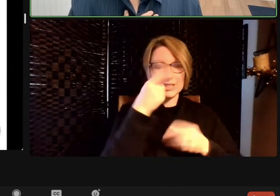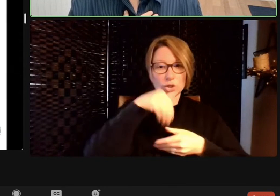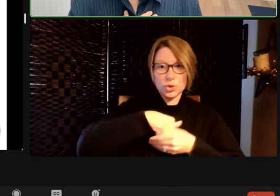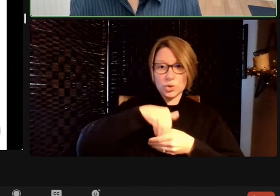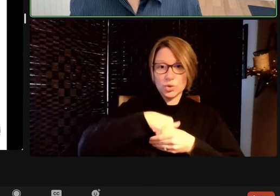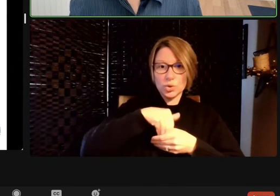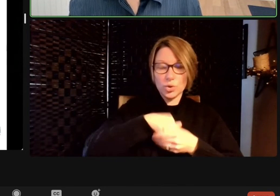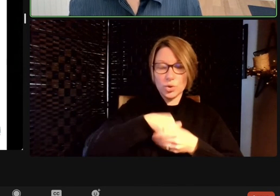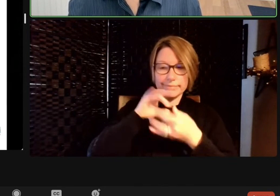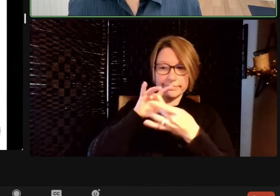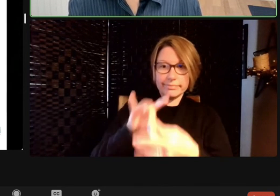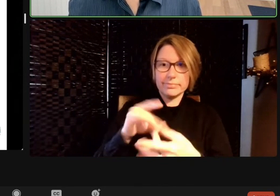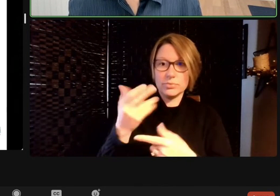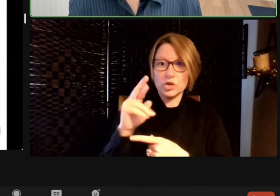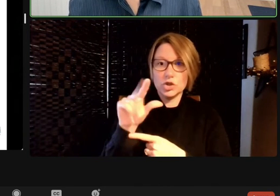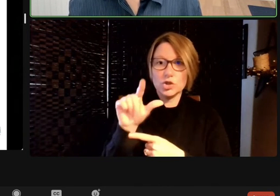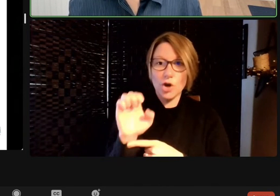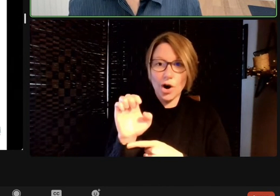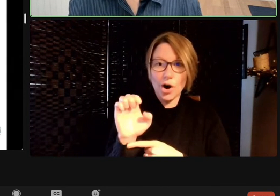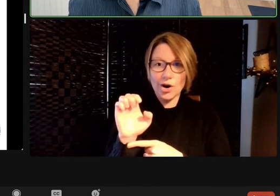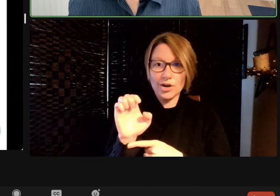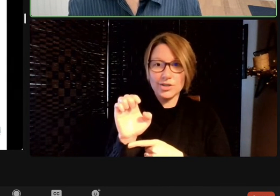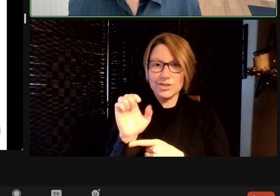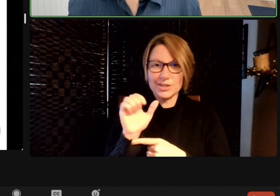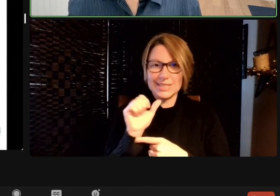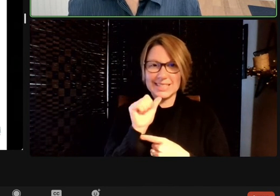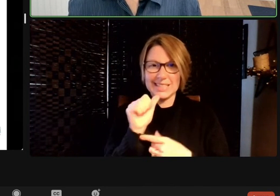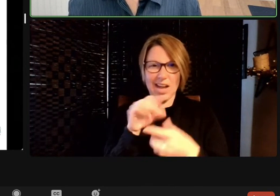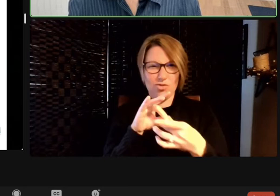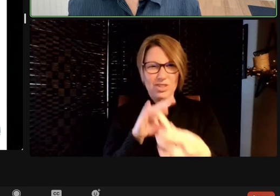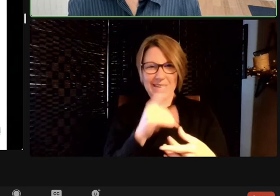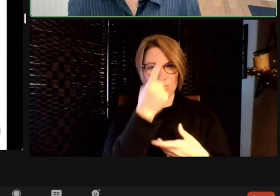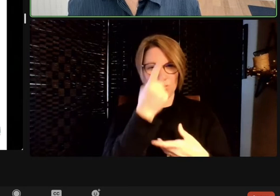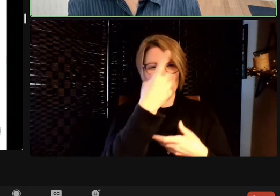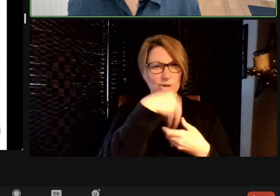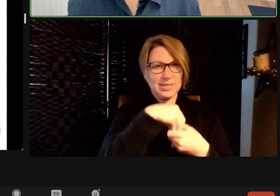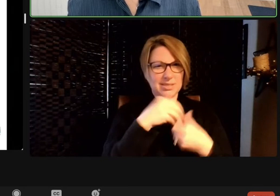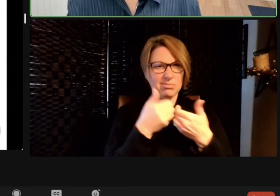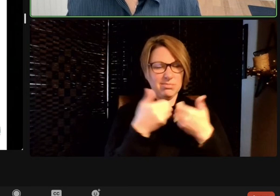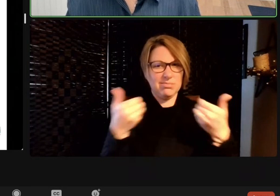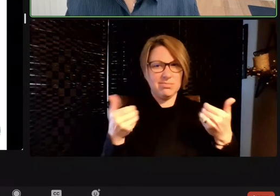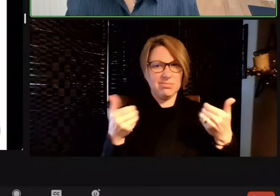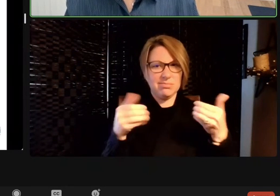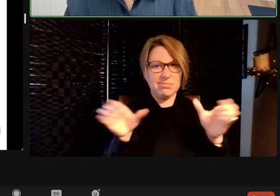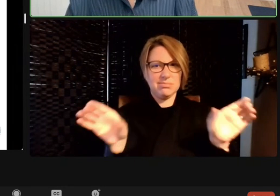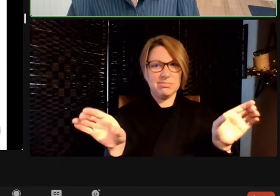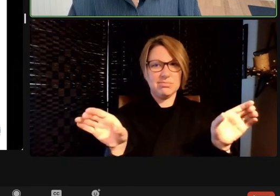with charge syndrome and aren't really related to autism.